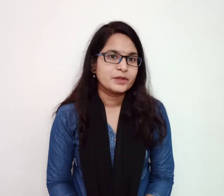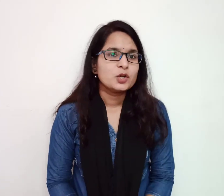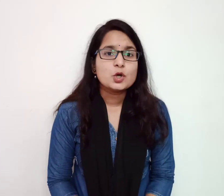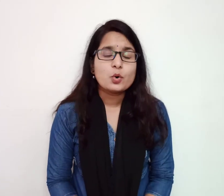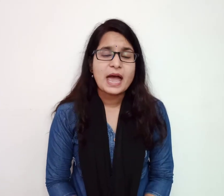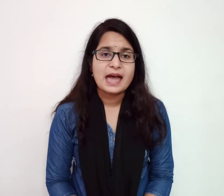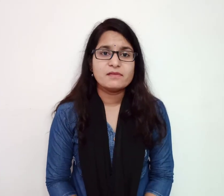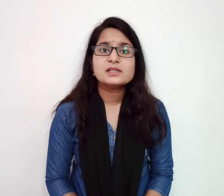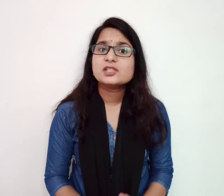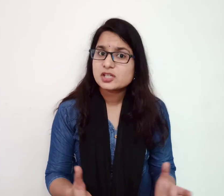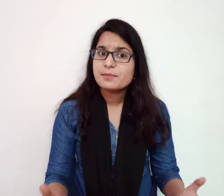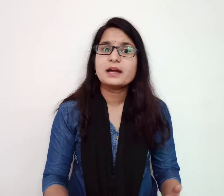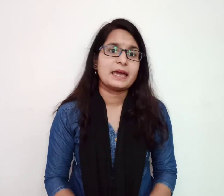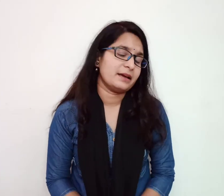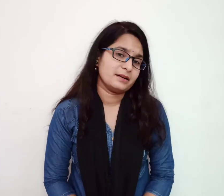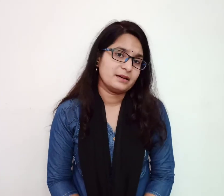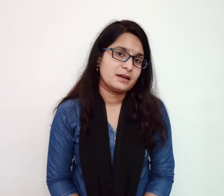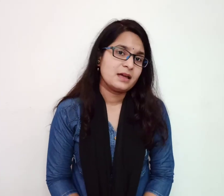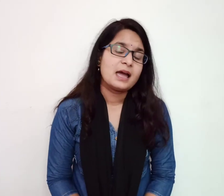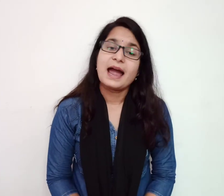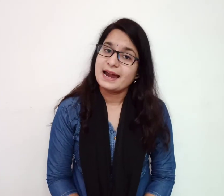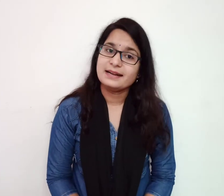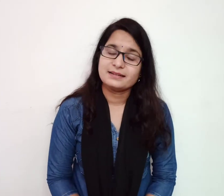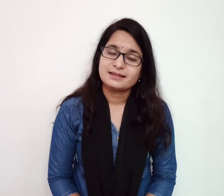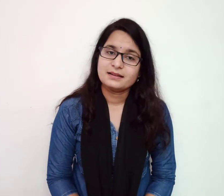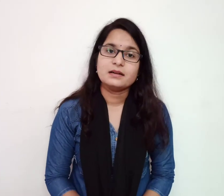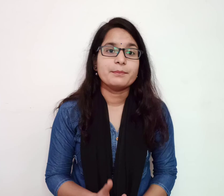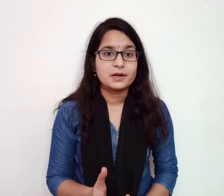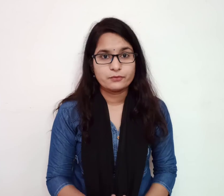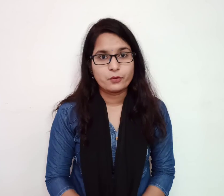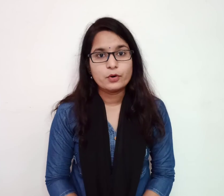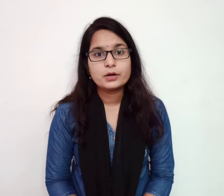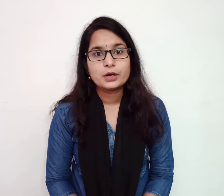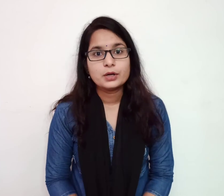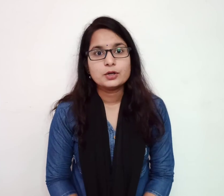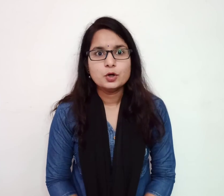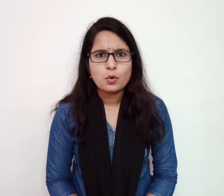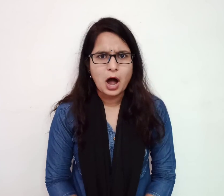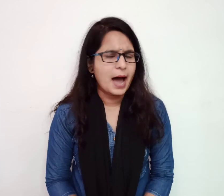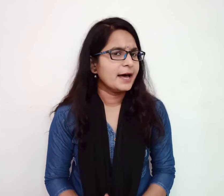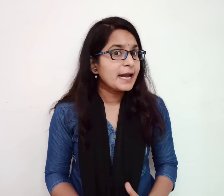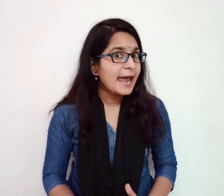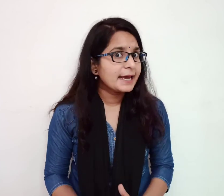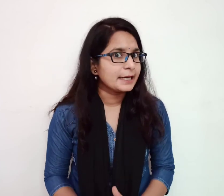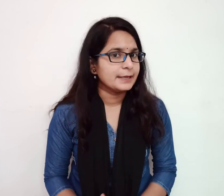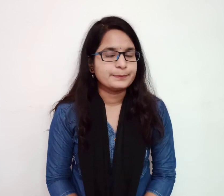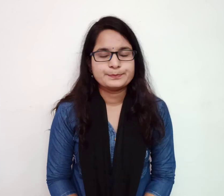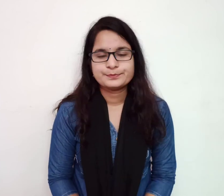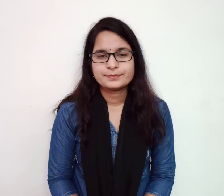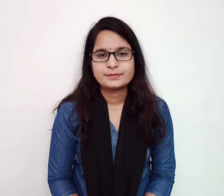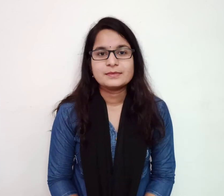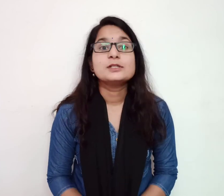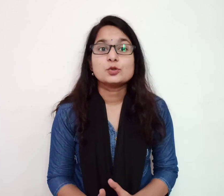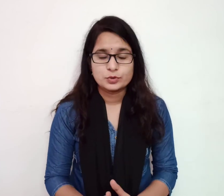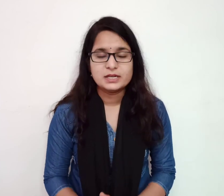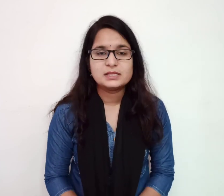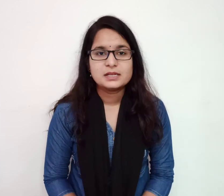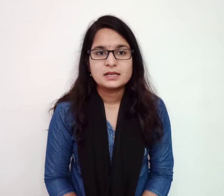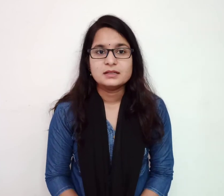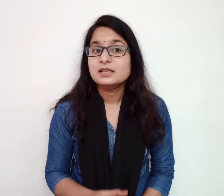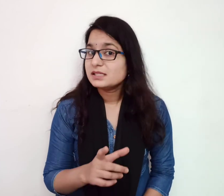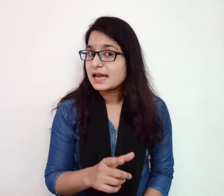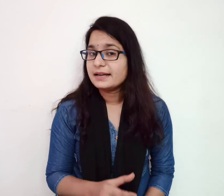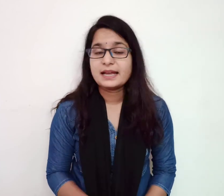3, you have stomachache. And number 4, you are angry.